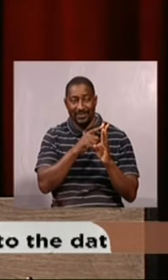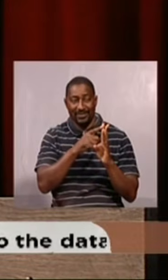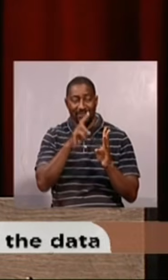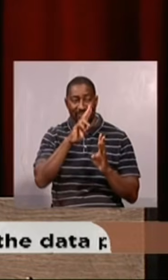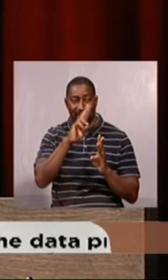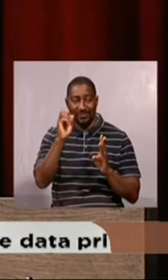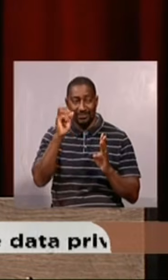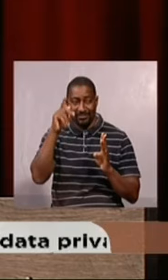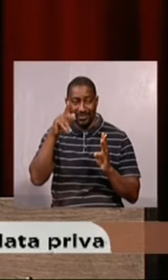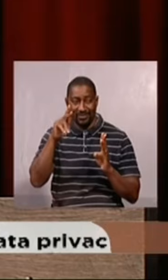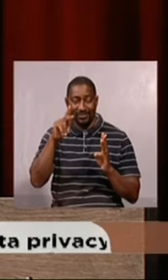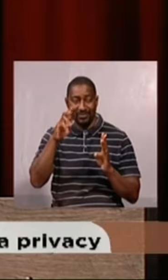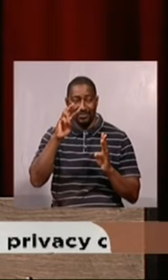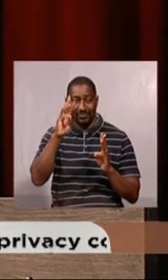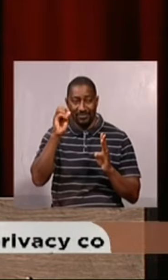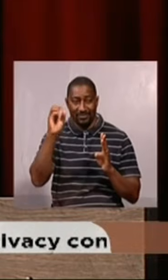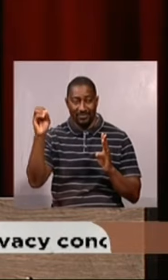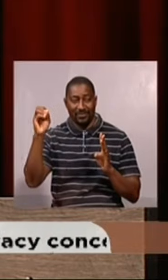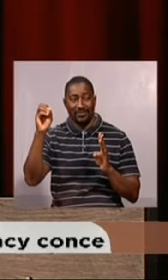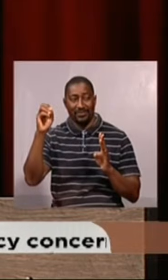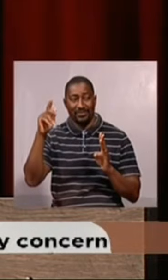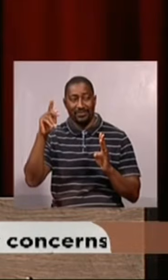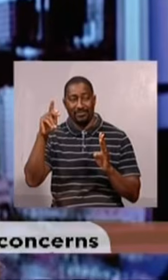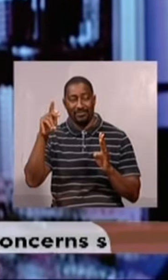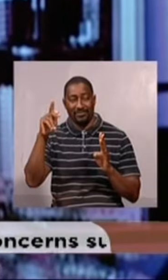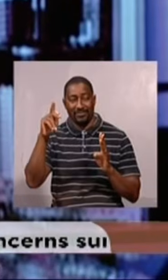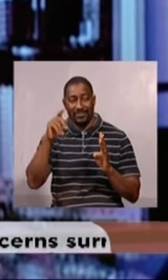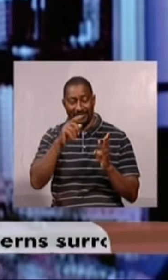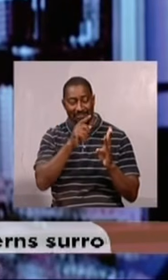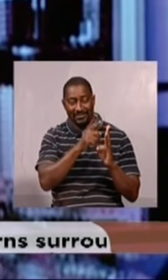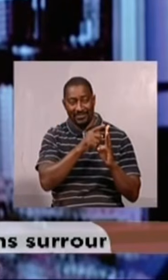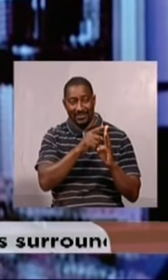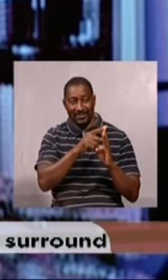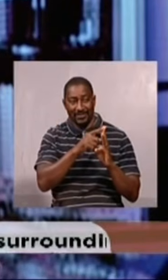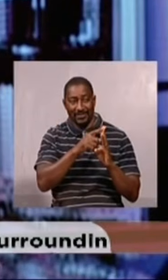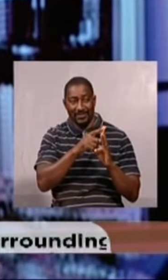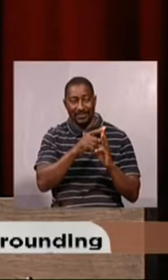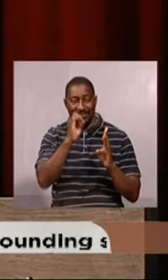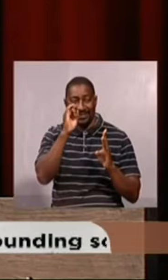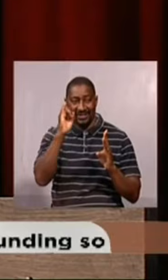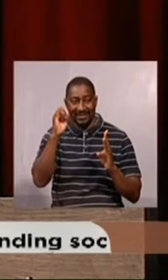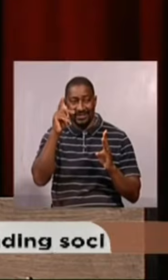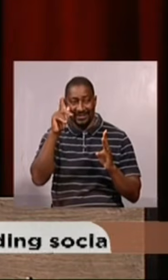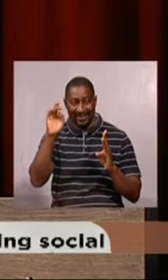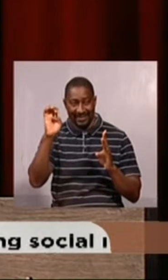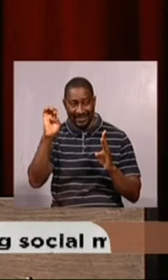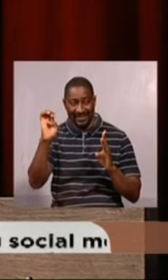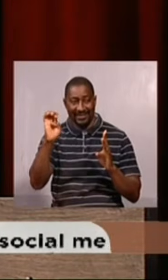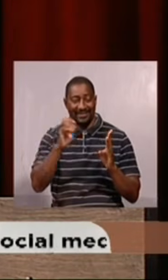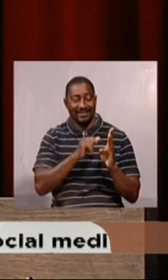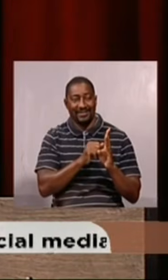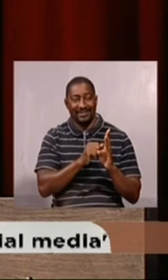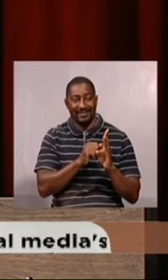or IPPR. In the middle, we have Ilke Platt, the founder of Poya Media and Communication